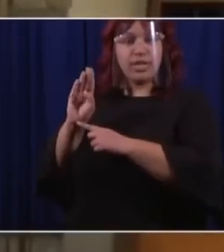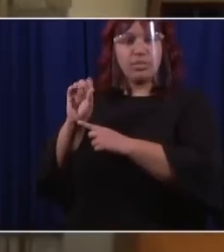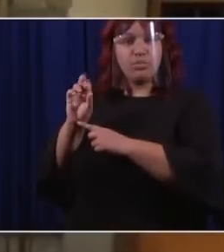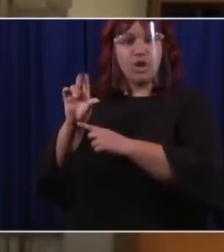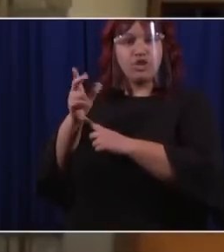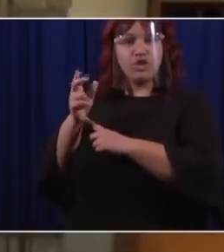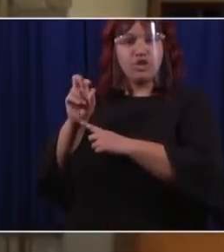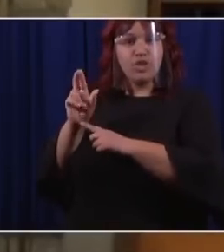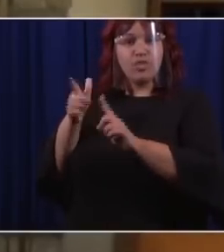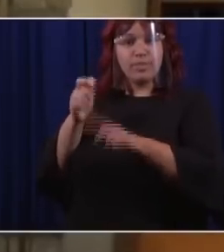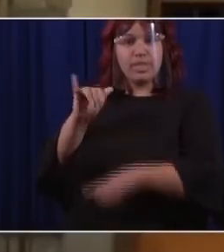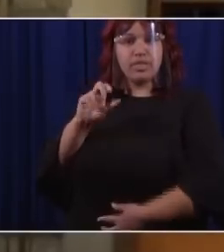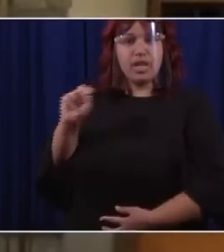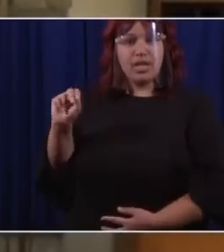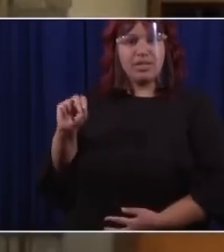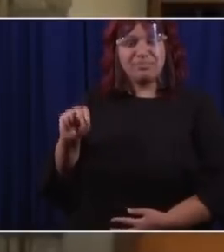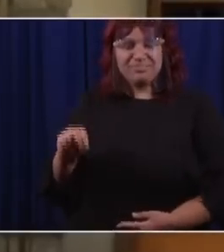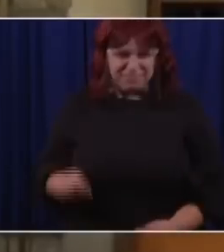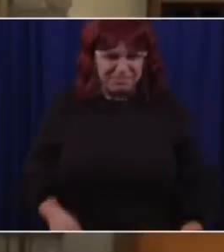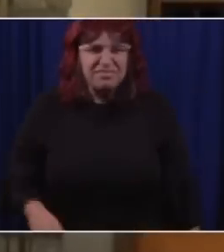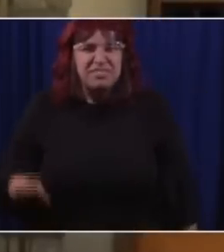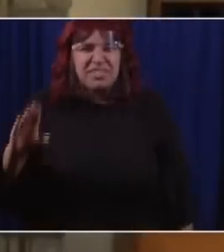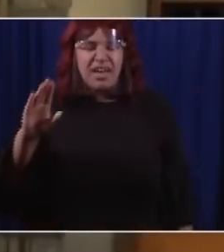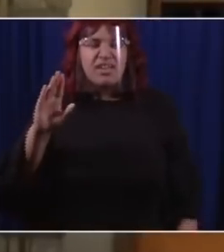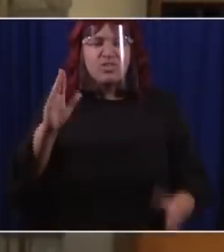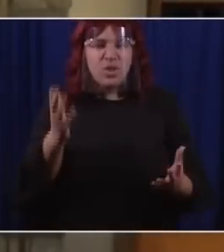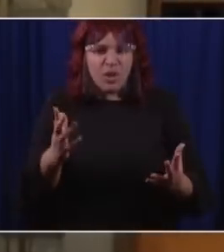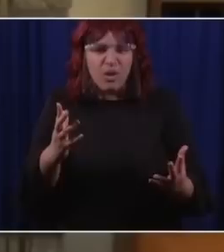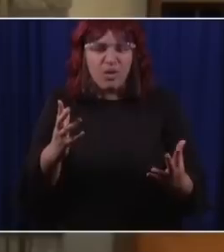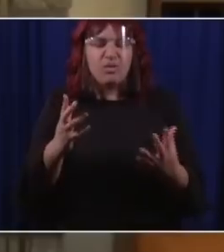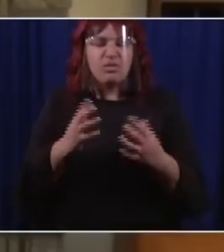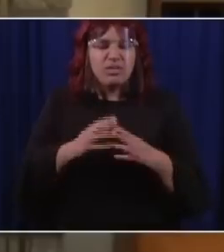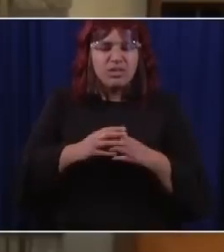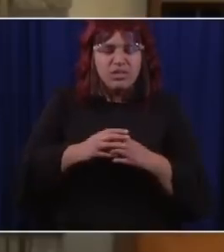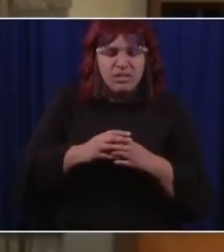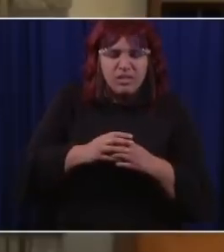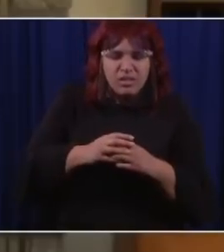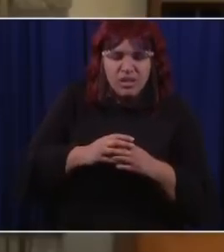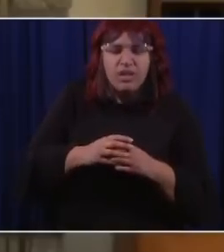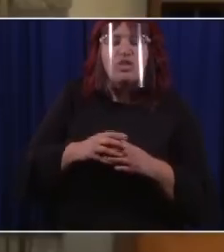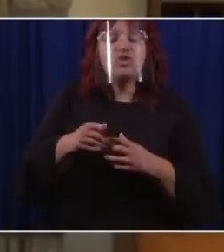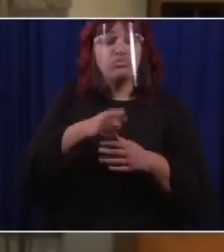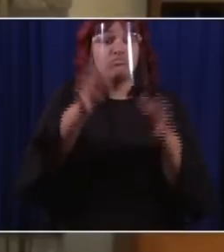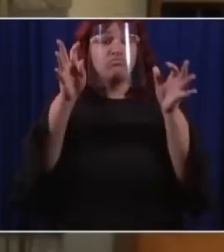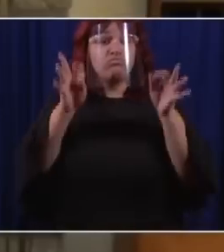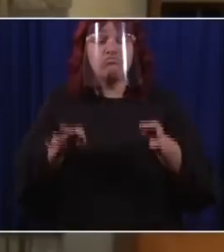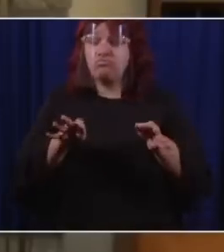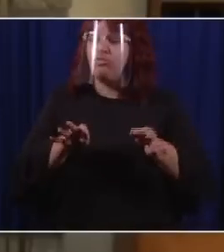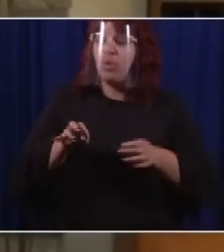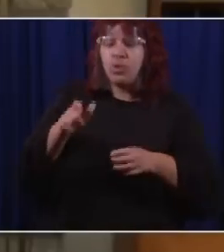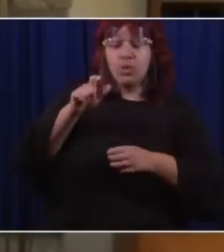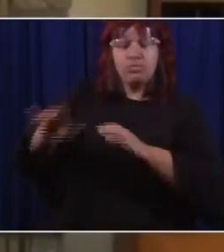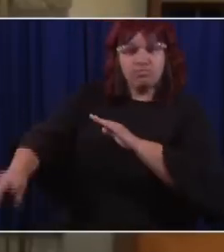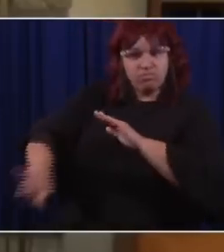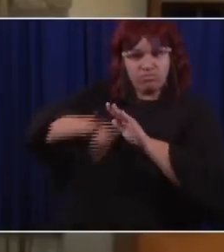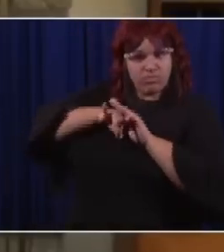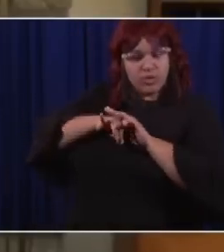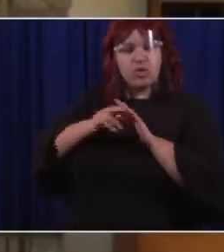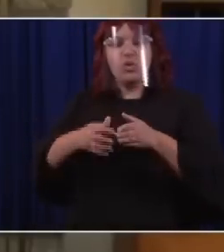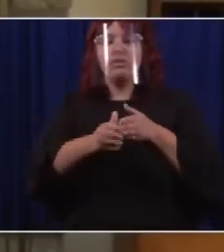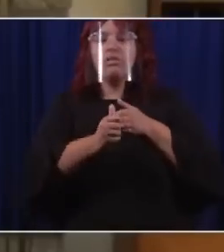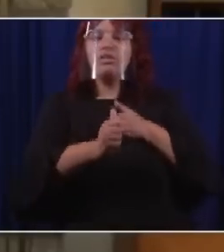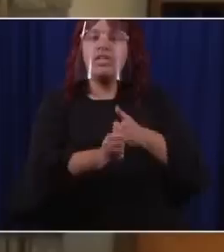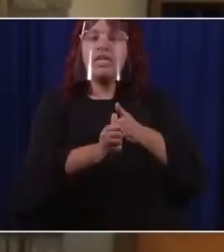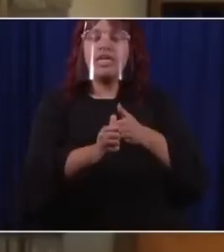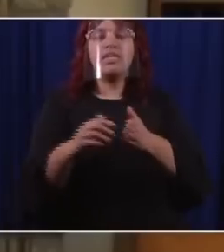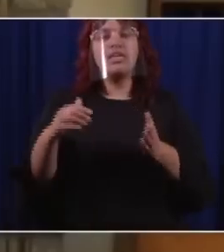Governor. Jackie. Hi. Your predecessor chose a non-physician to lead the health department. You had said it was important to you to have a doctor